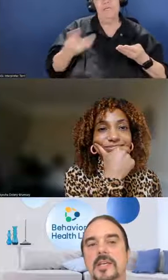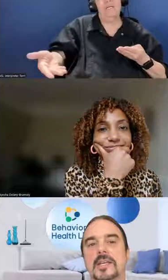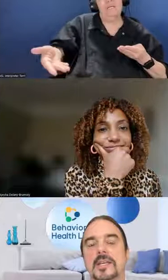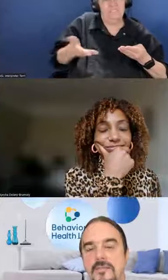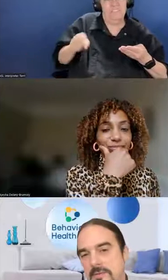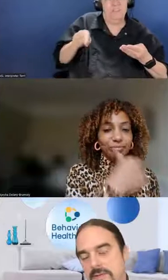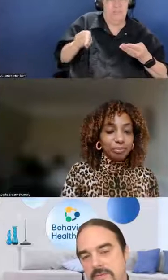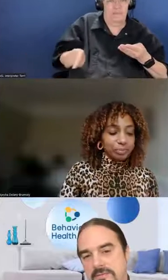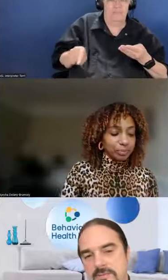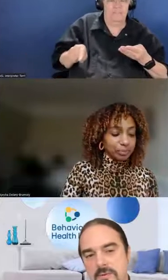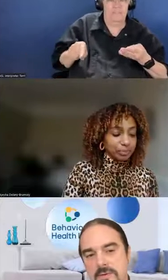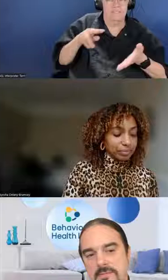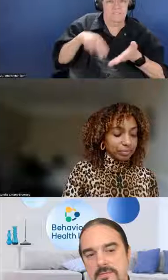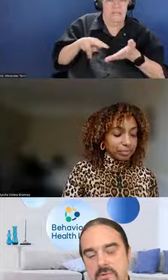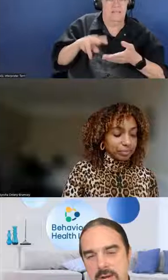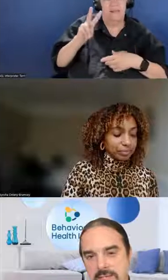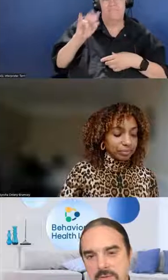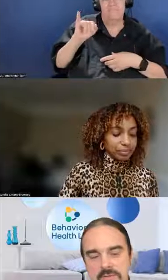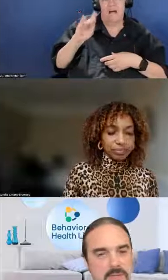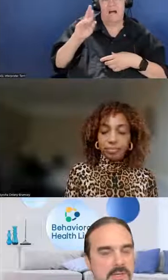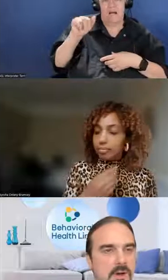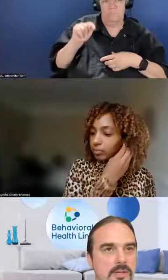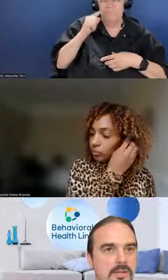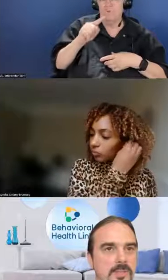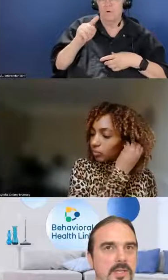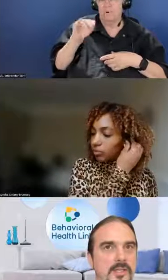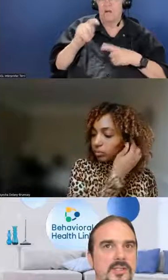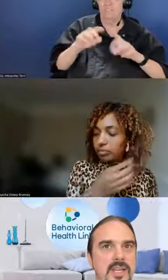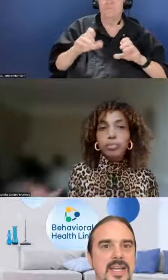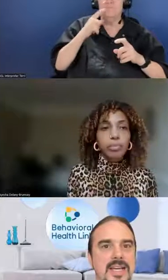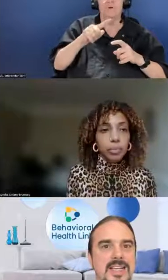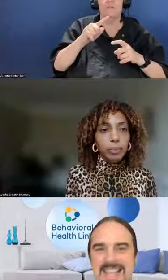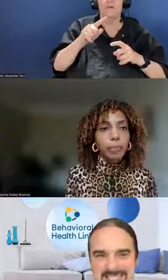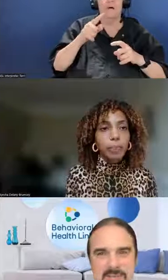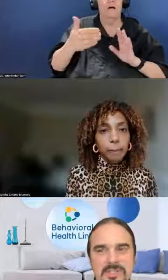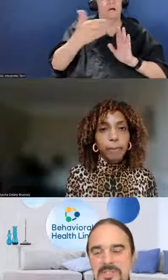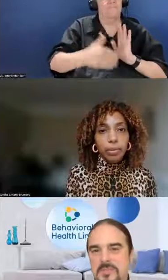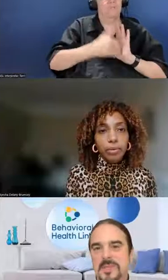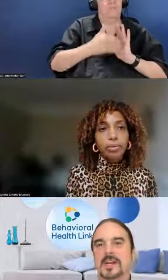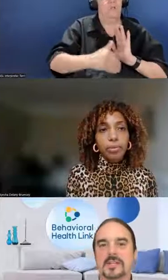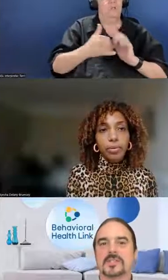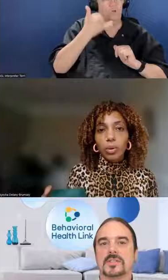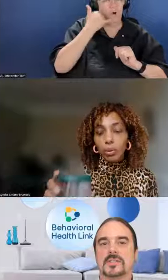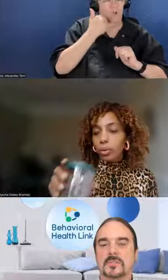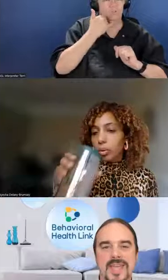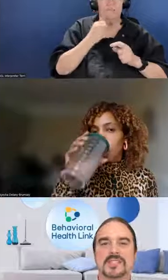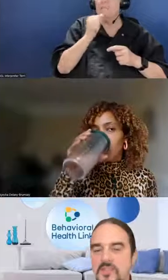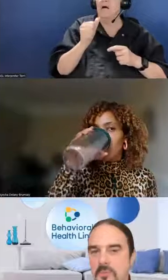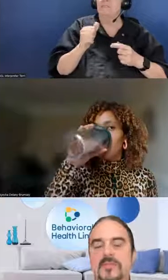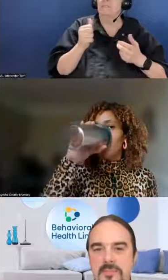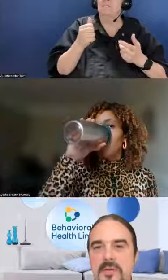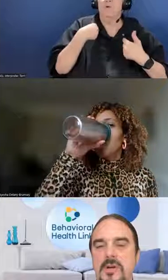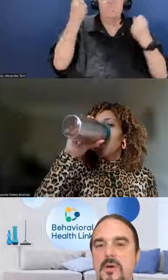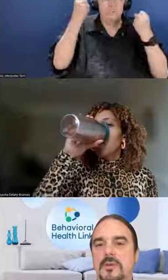study at Vibrant for Brian to do on familiar callers because it wasn't just because we had